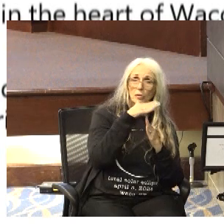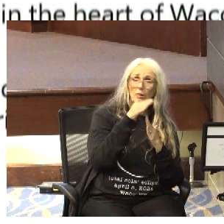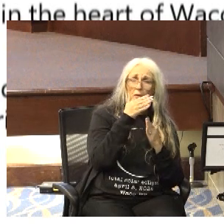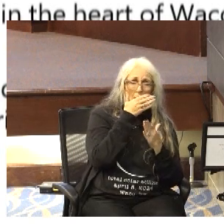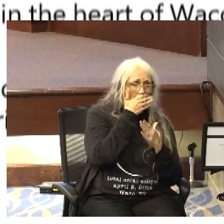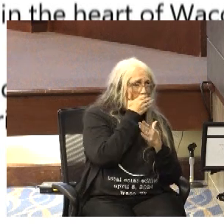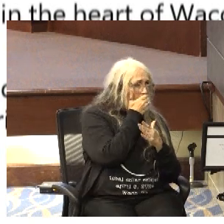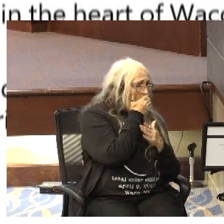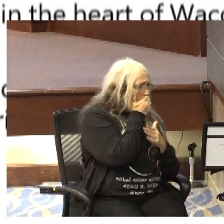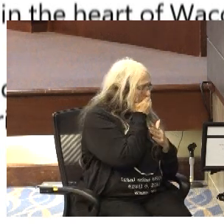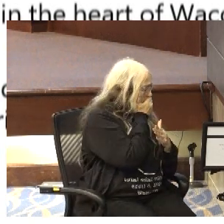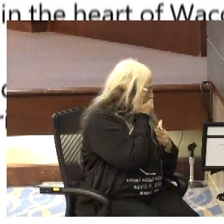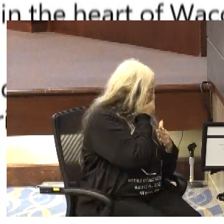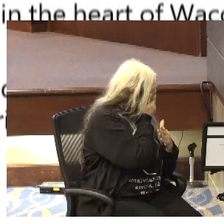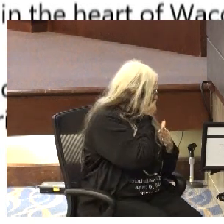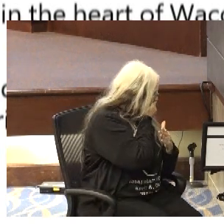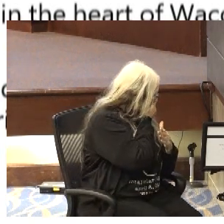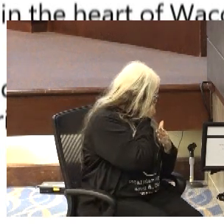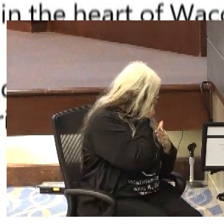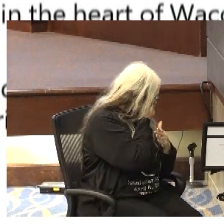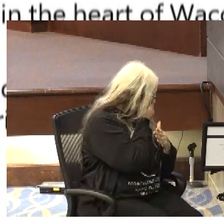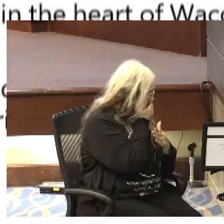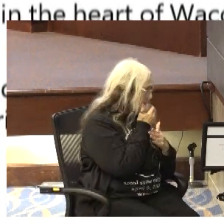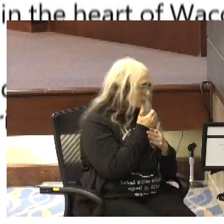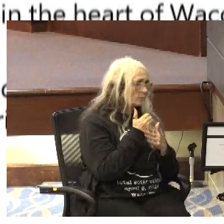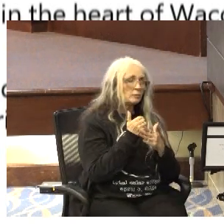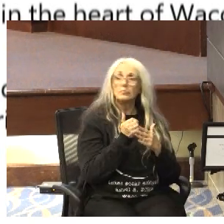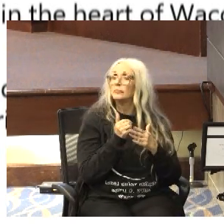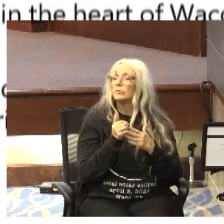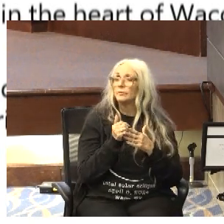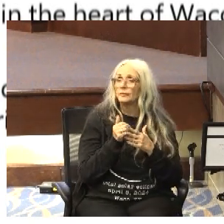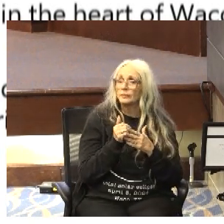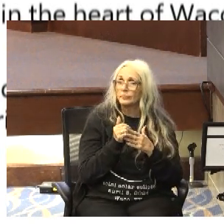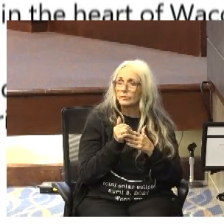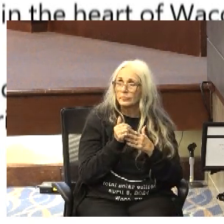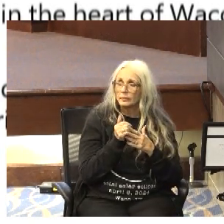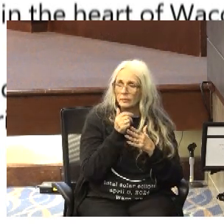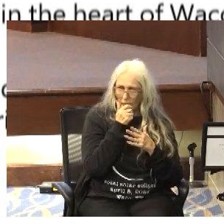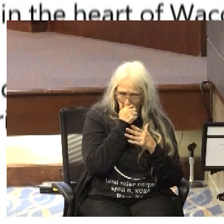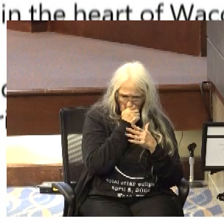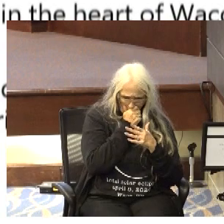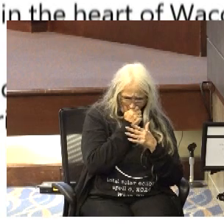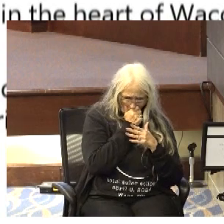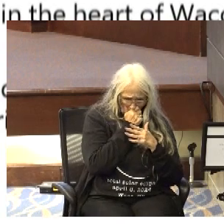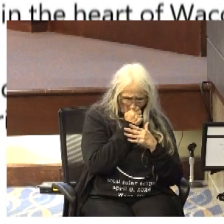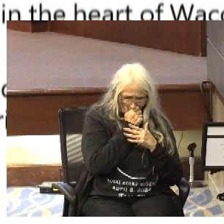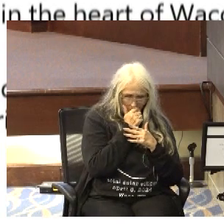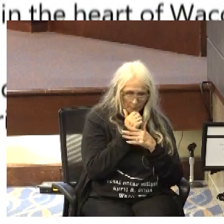and goes all the way down to anybody who's executing on a project. Is it going to make a person's life better?